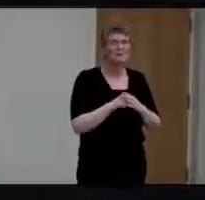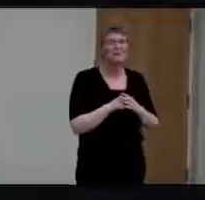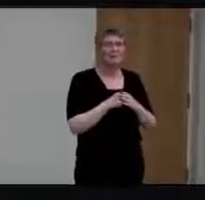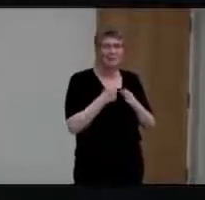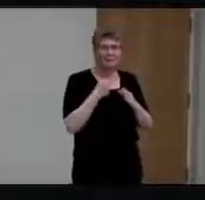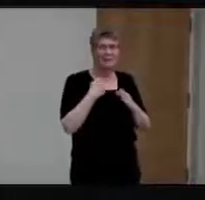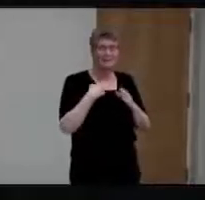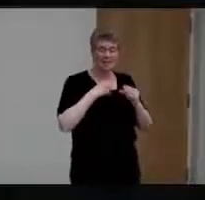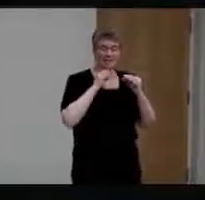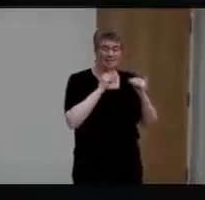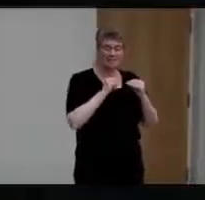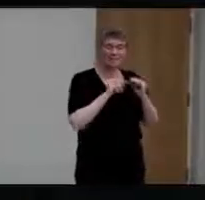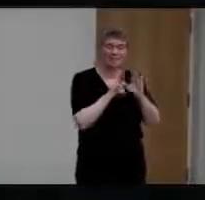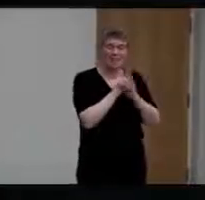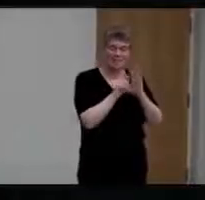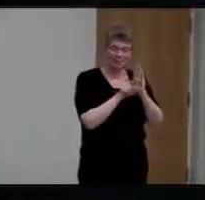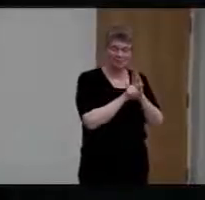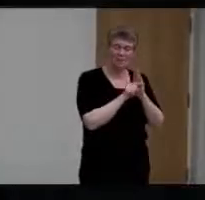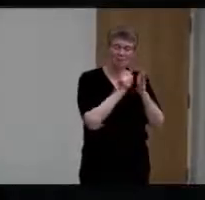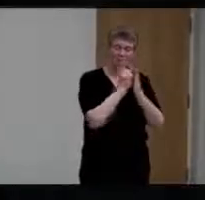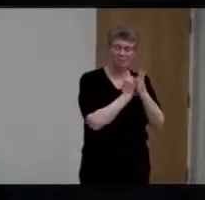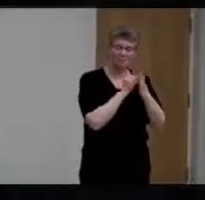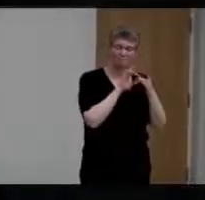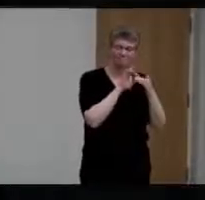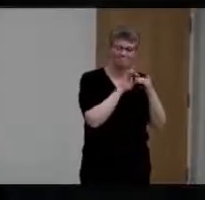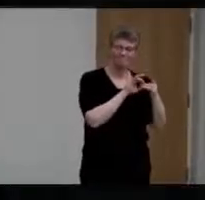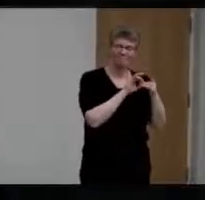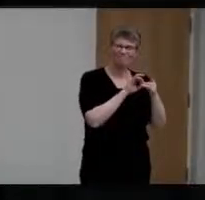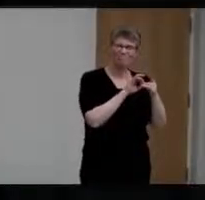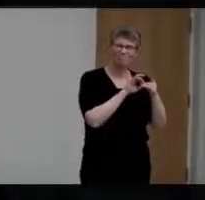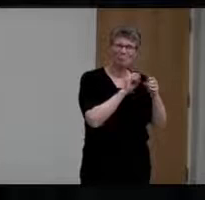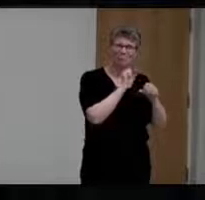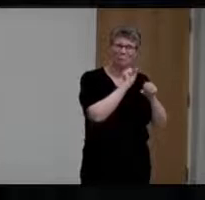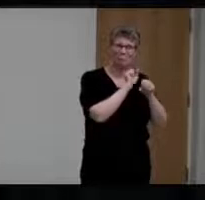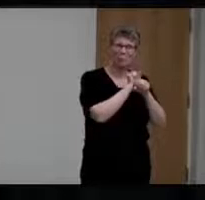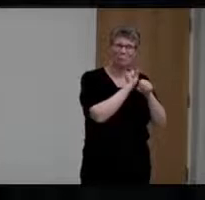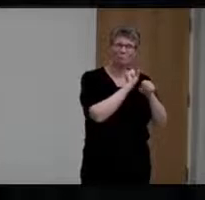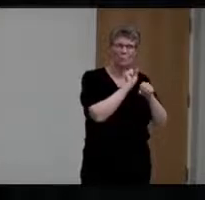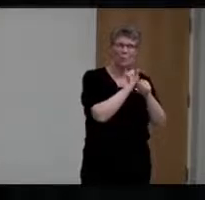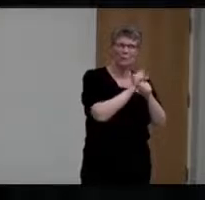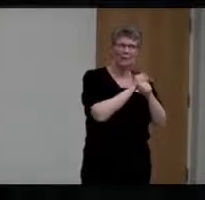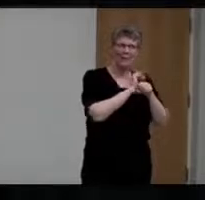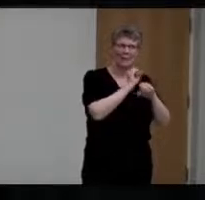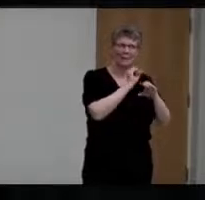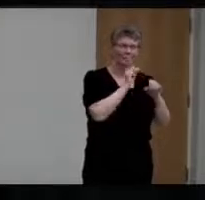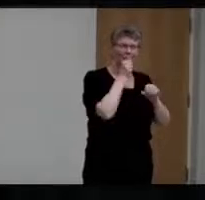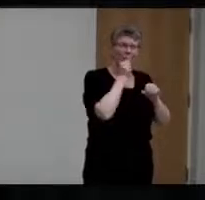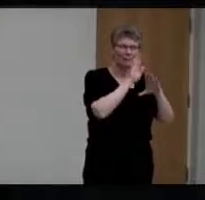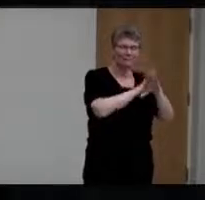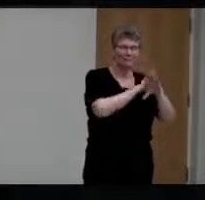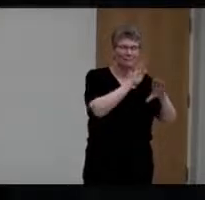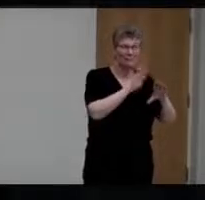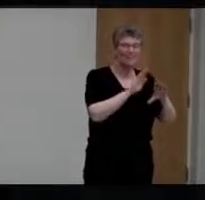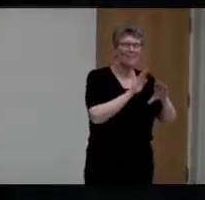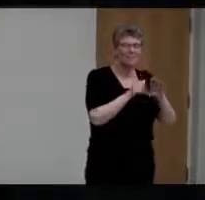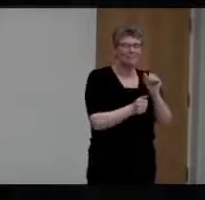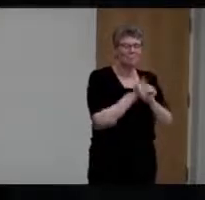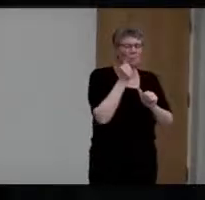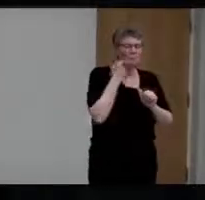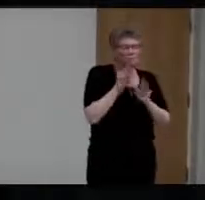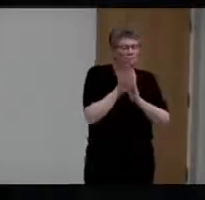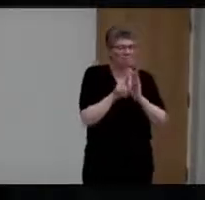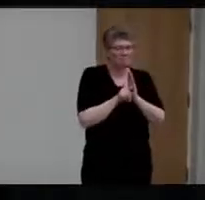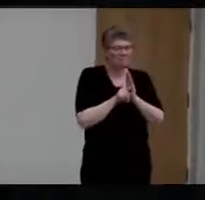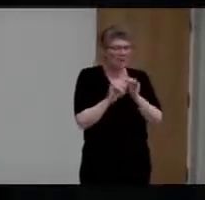in the sociology of work and industry that is mainly for engineering students, right? It's the social impact requirement for them. And we talk about